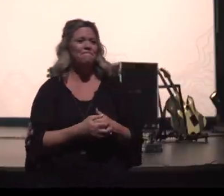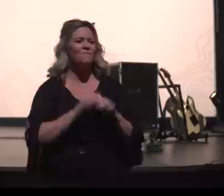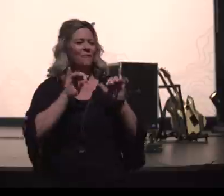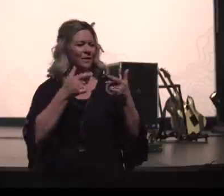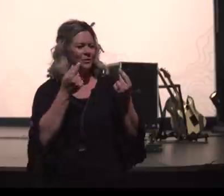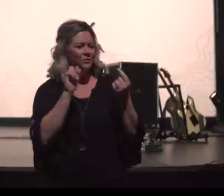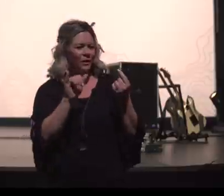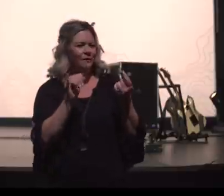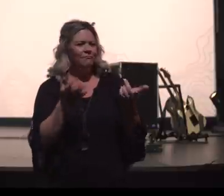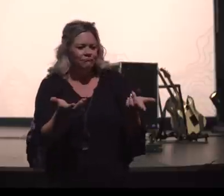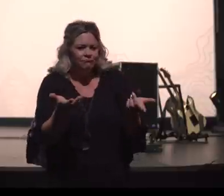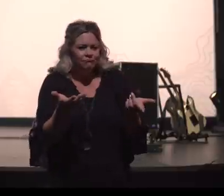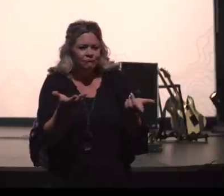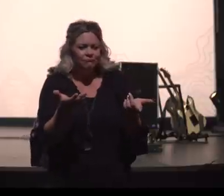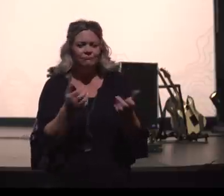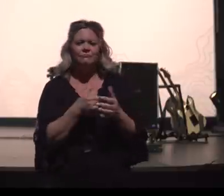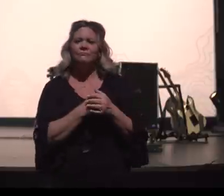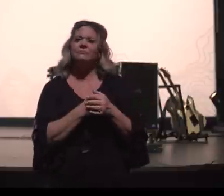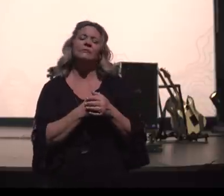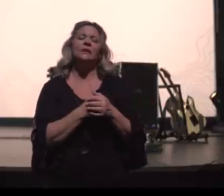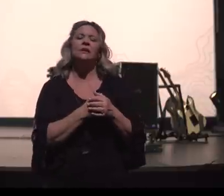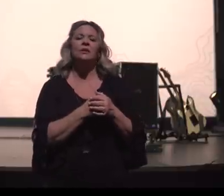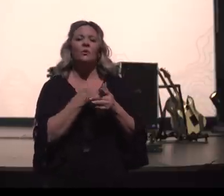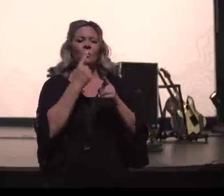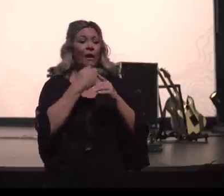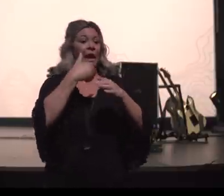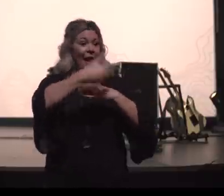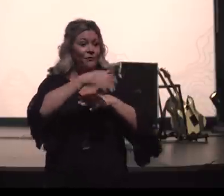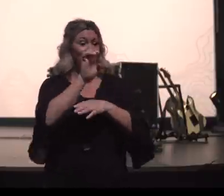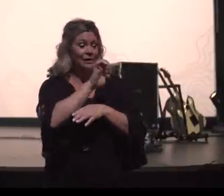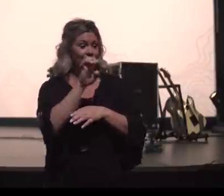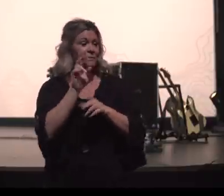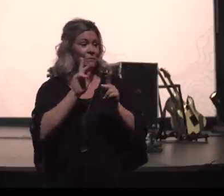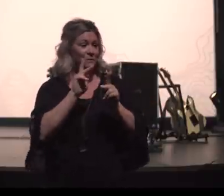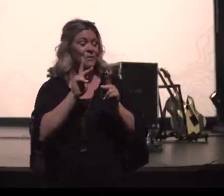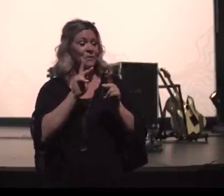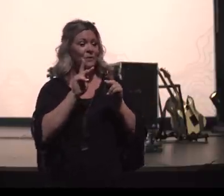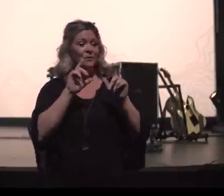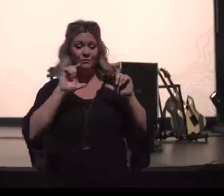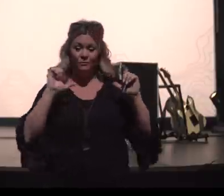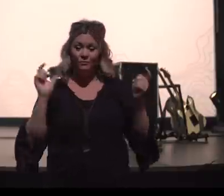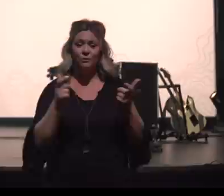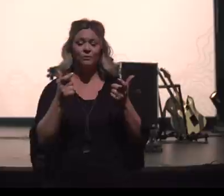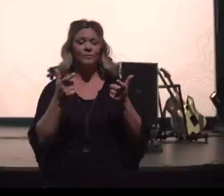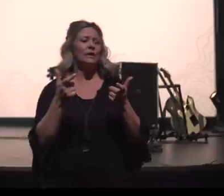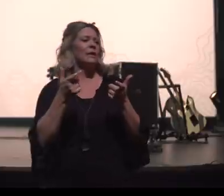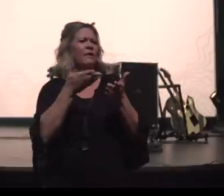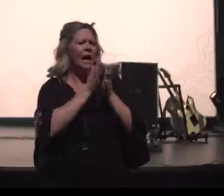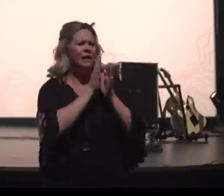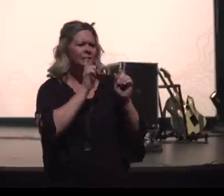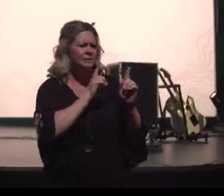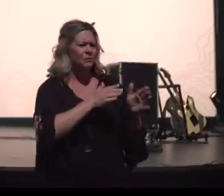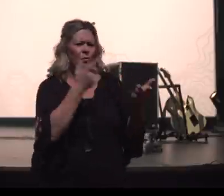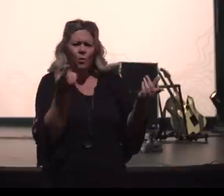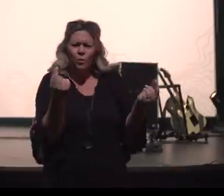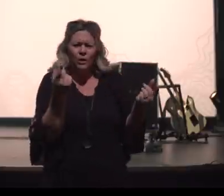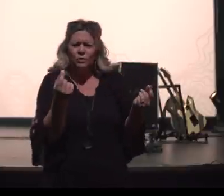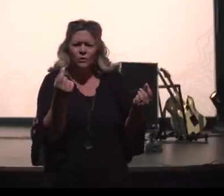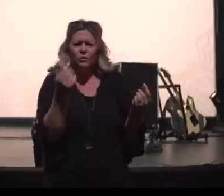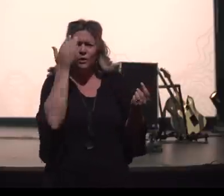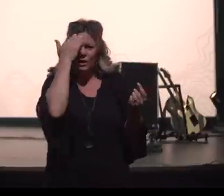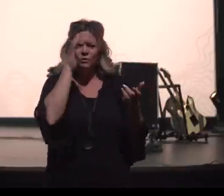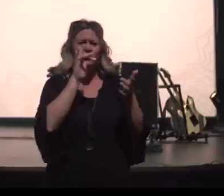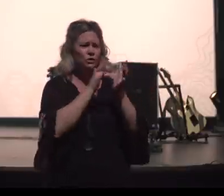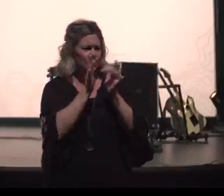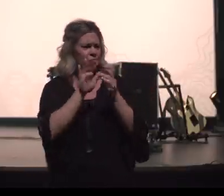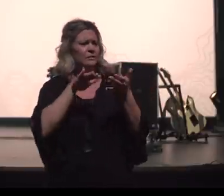would you do that practically? Let me just be really practical. Right after Easter, a group of people got together and asked the disciples, "What do we do? We realize Jesus died